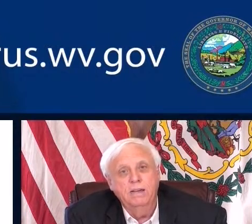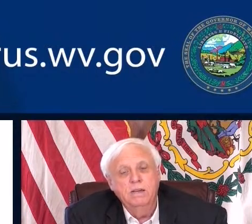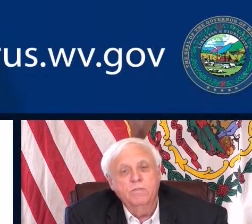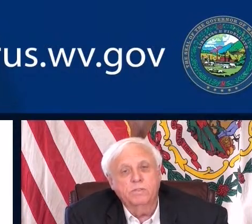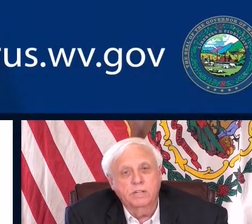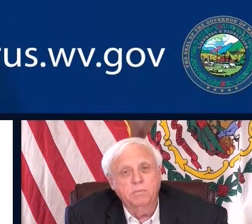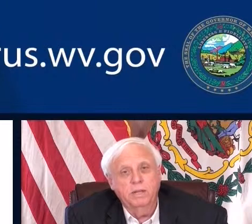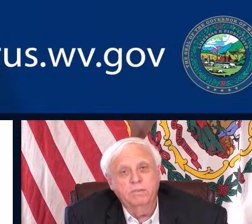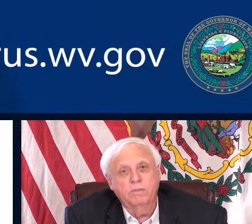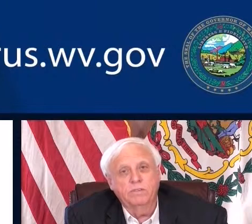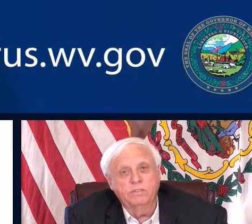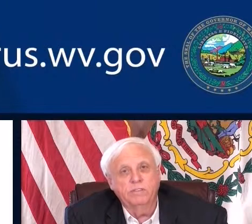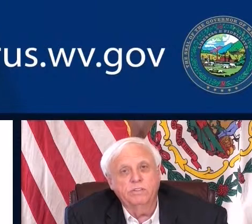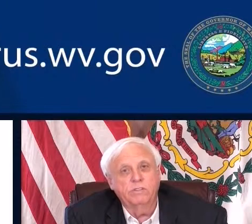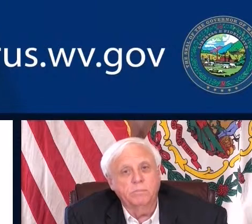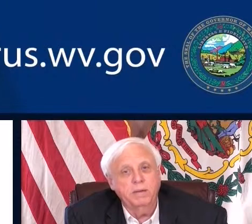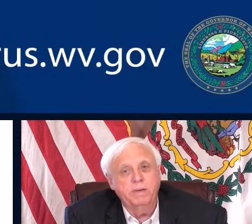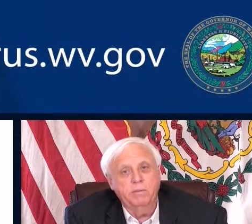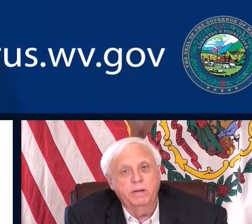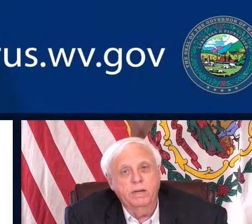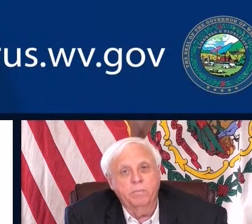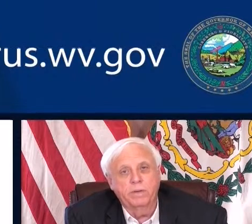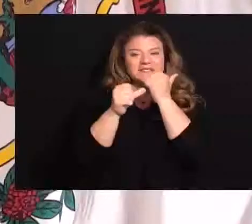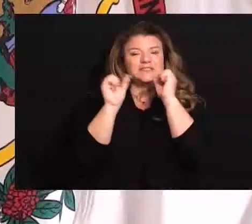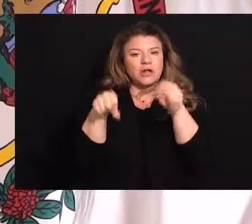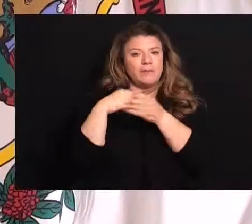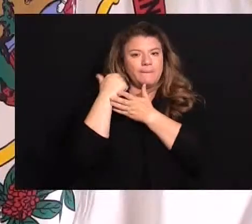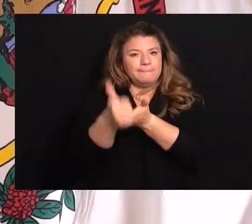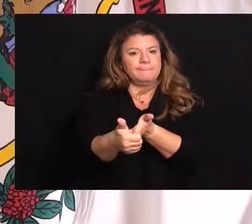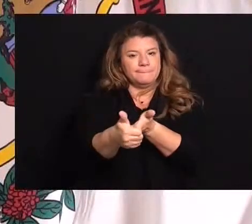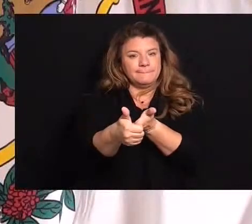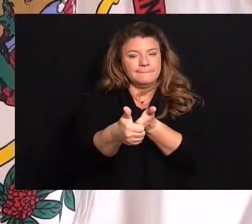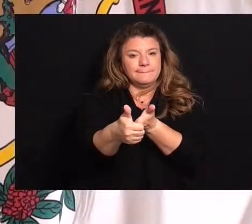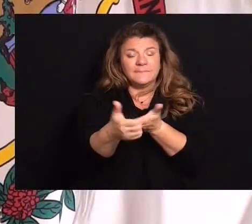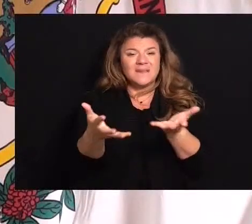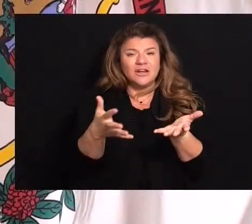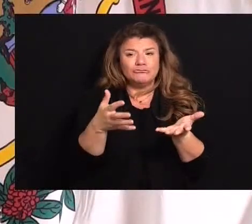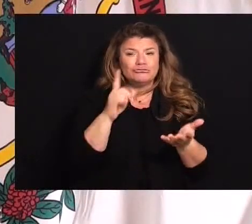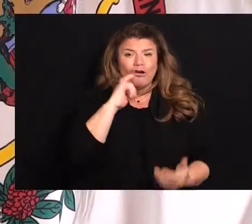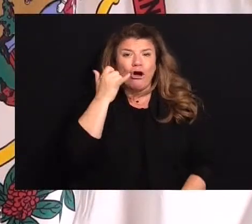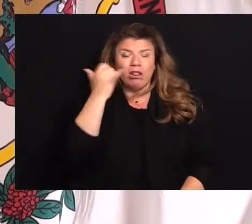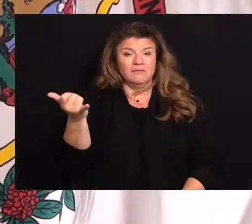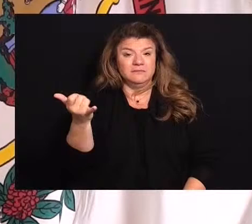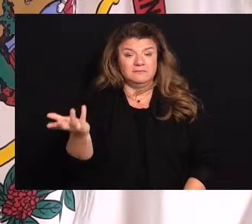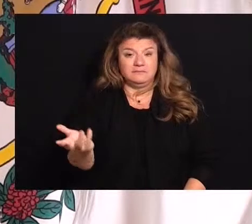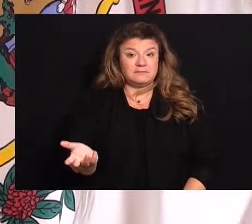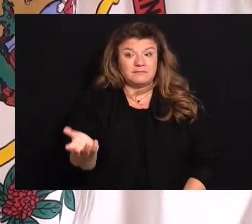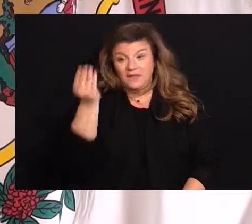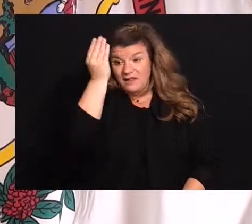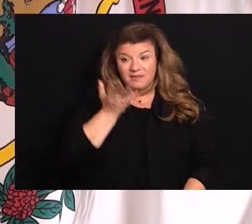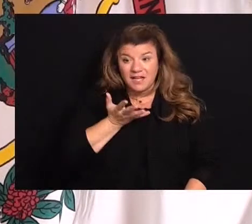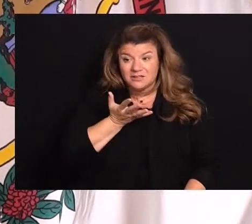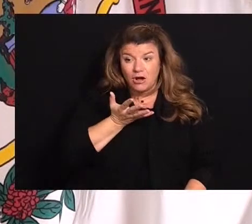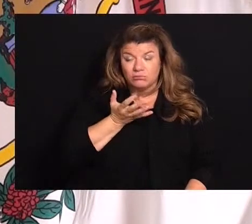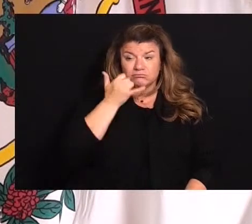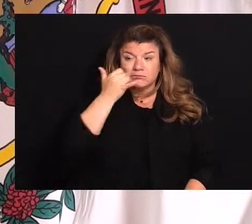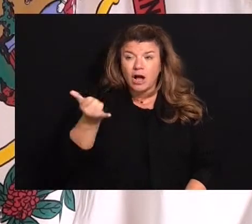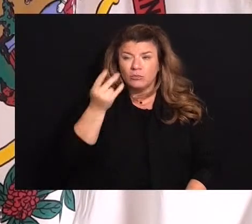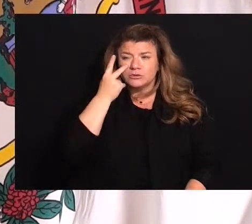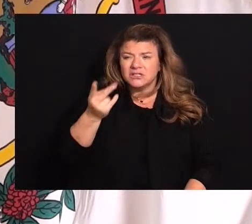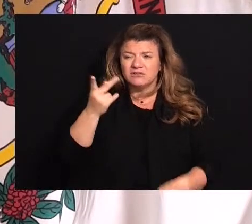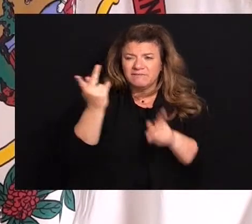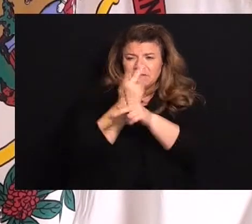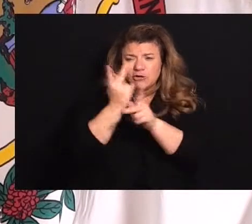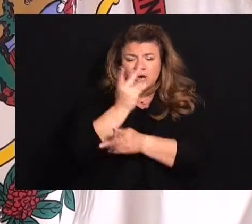qualify for some level of assistance that may be able to help you? Just take the time to call us and let us see if we can walk you through it in some